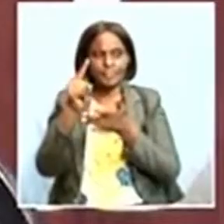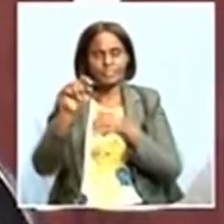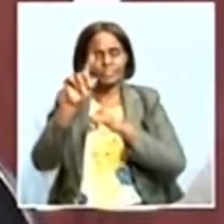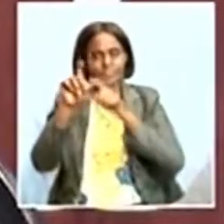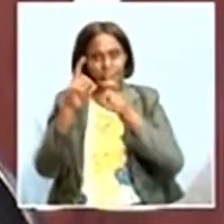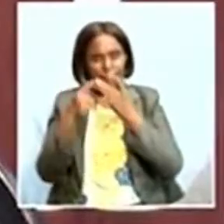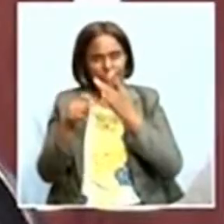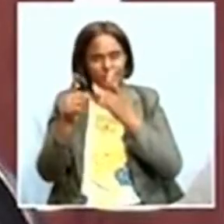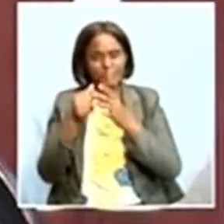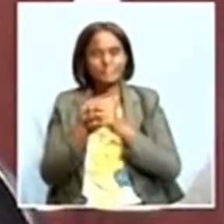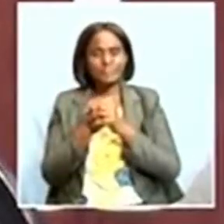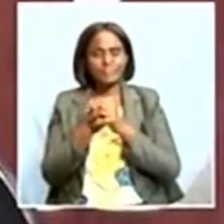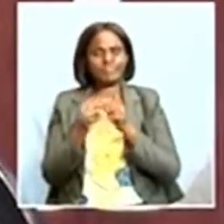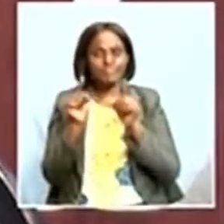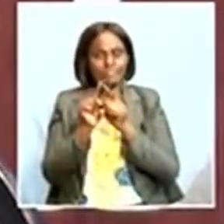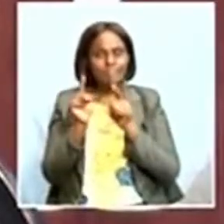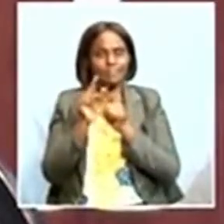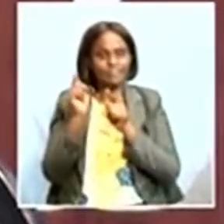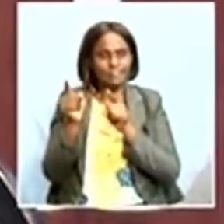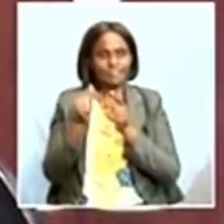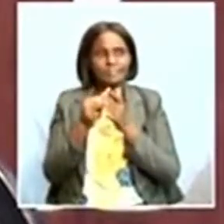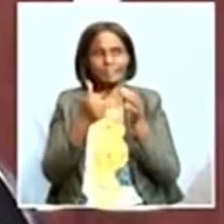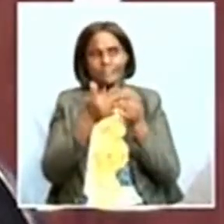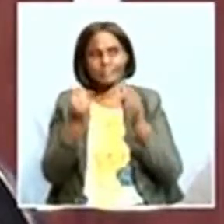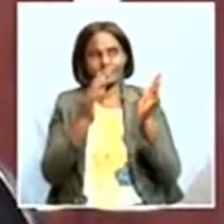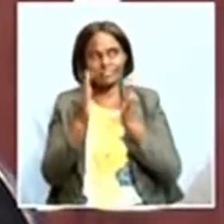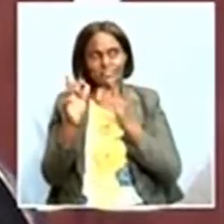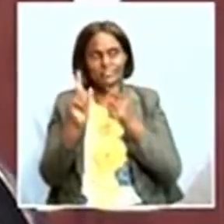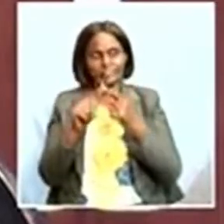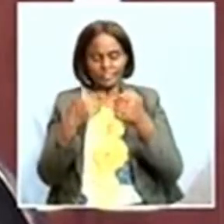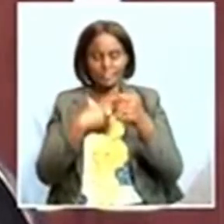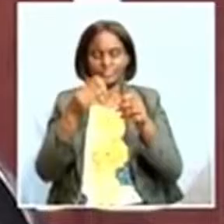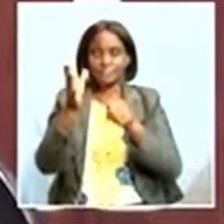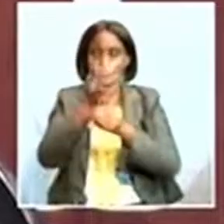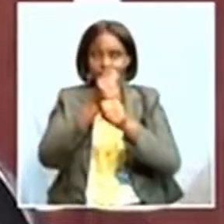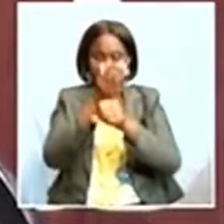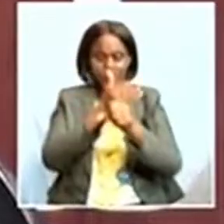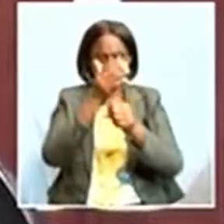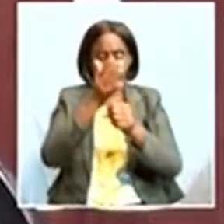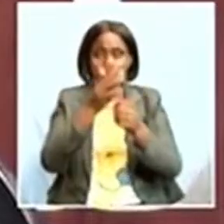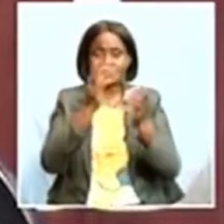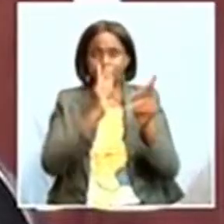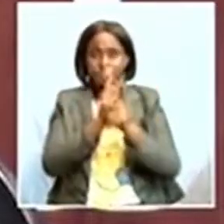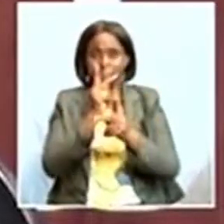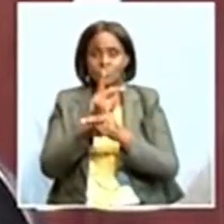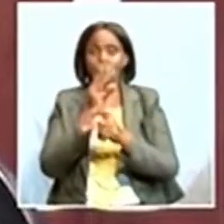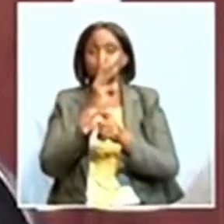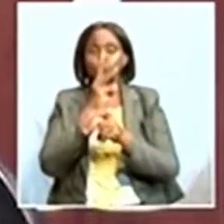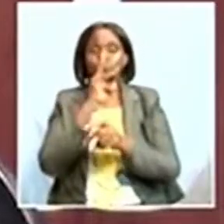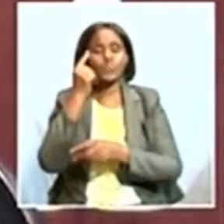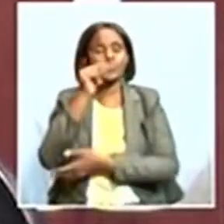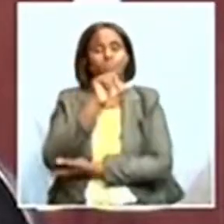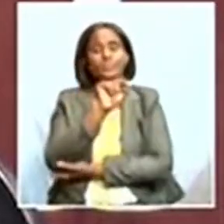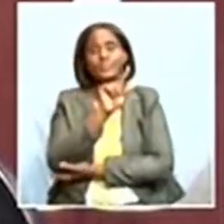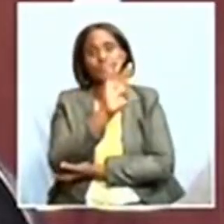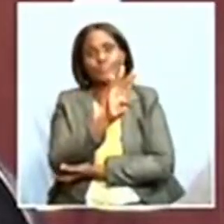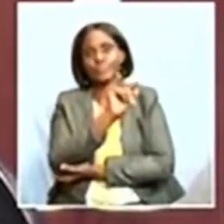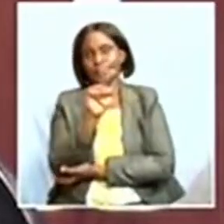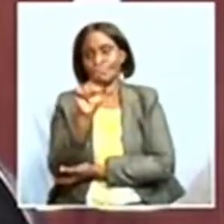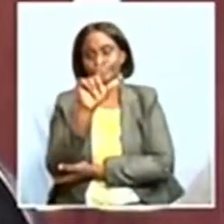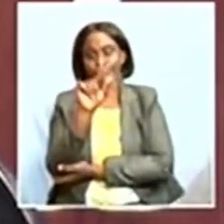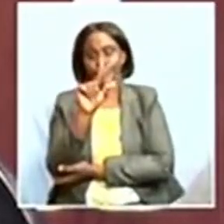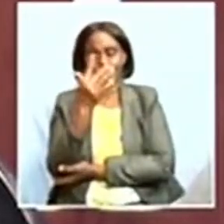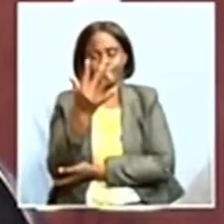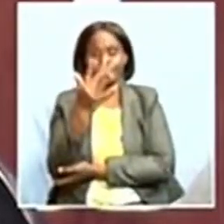wants to find out whether government has any plans to harvest water during the 2024-2025 rainy season. And the part B